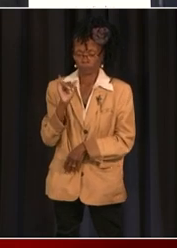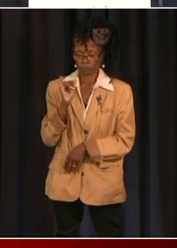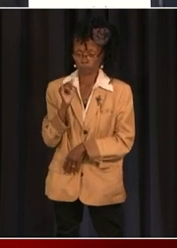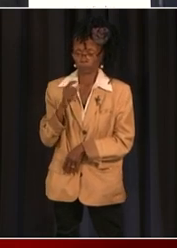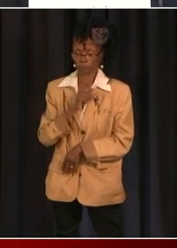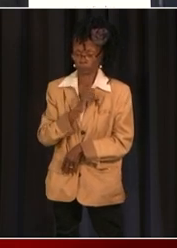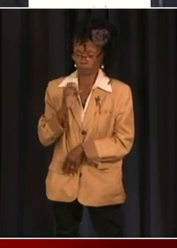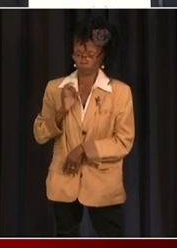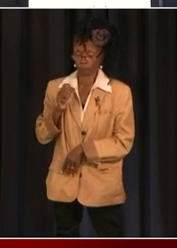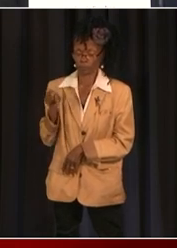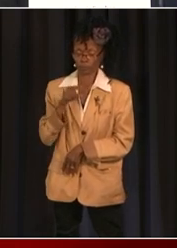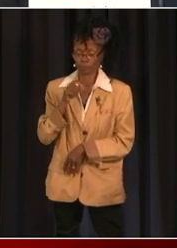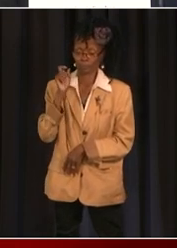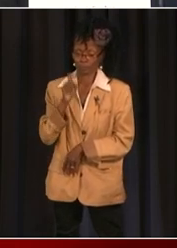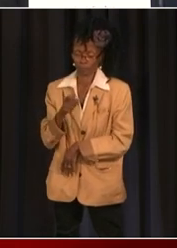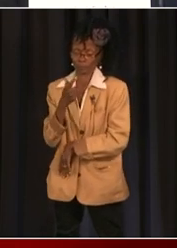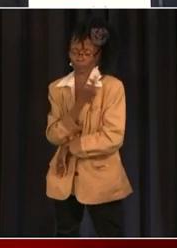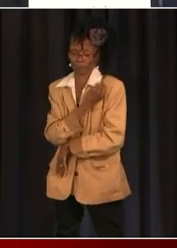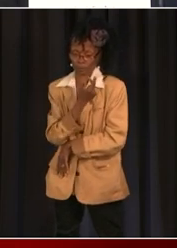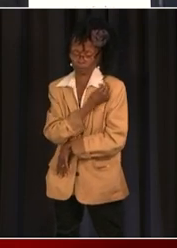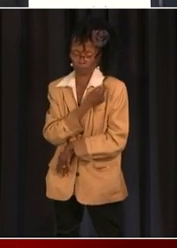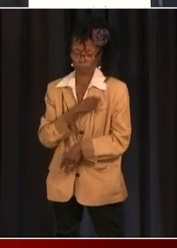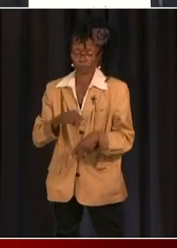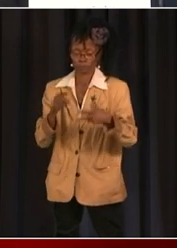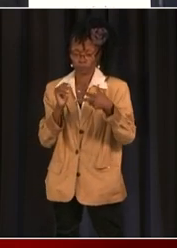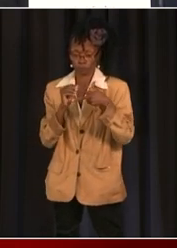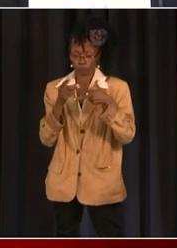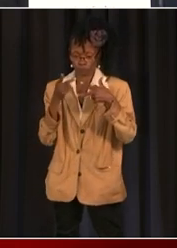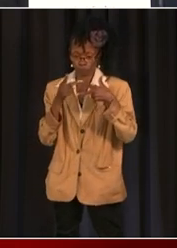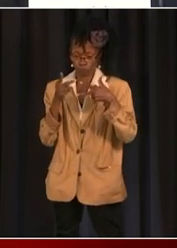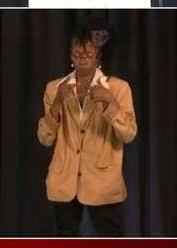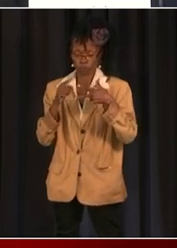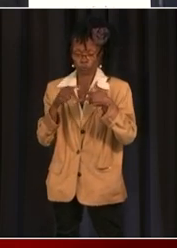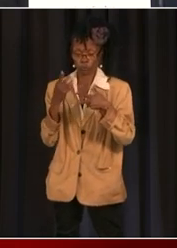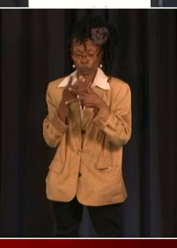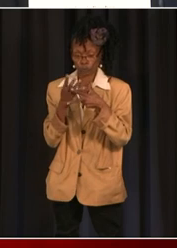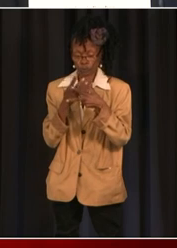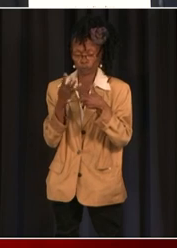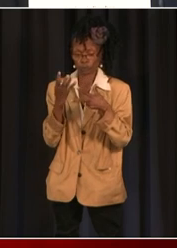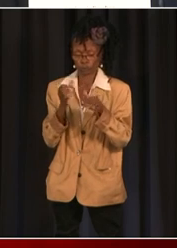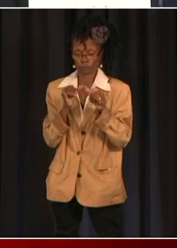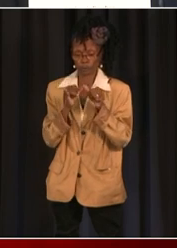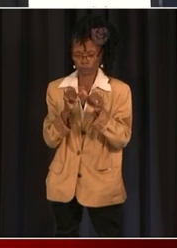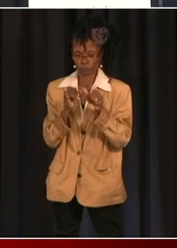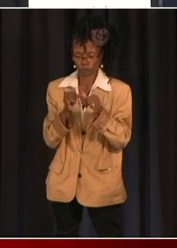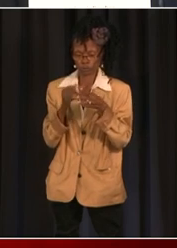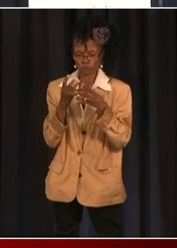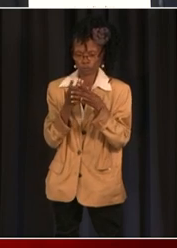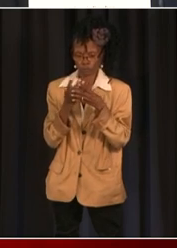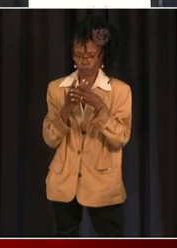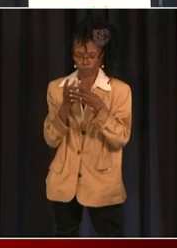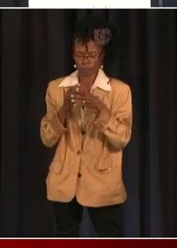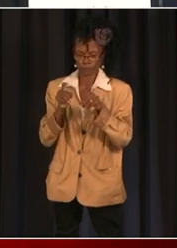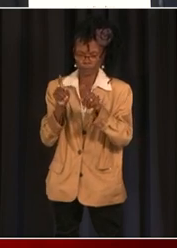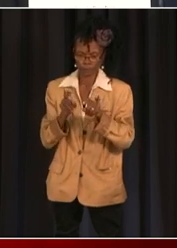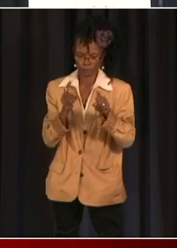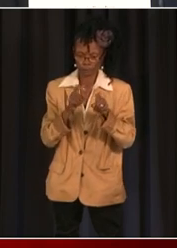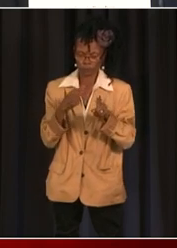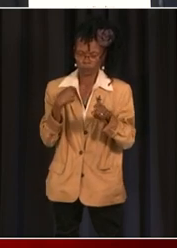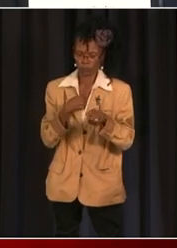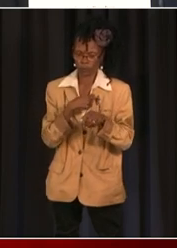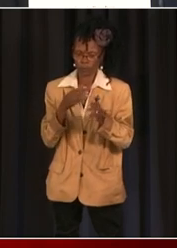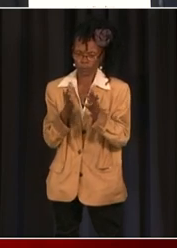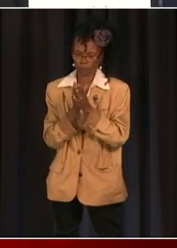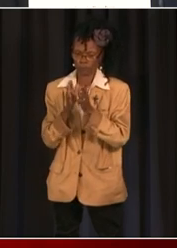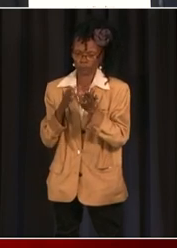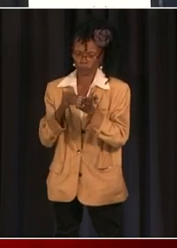vaccinated. As relates to screening, DCPS will continue our COVID-19 symptom screening. We're asking that students